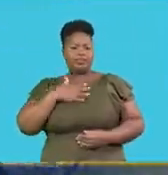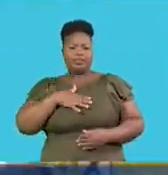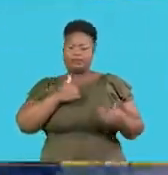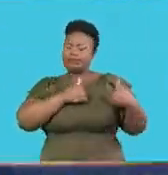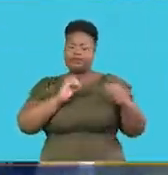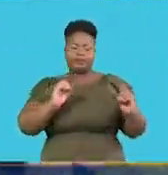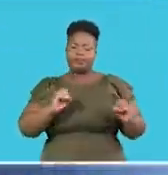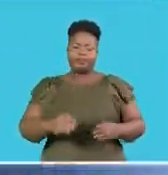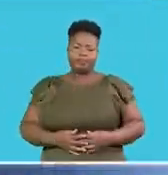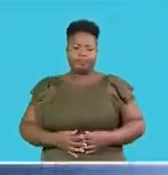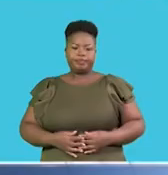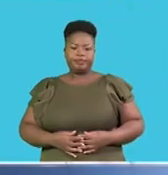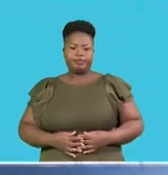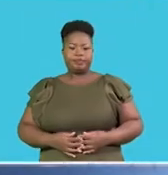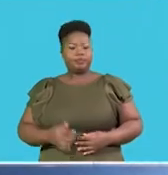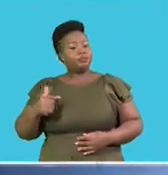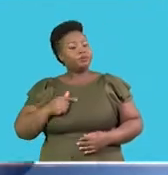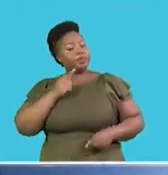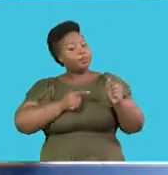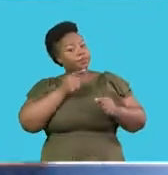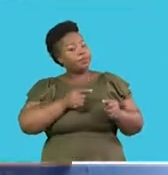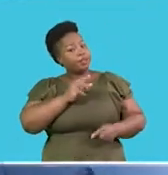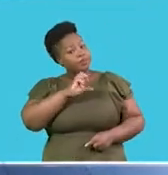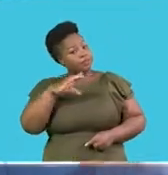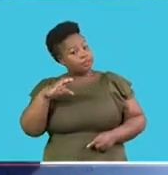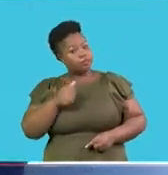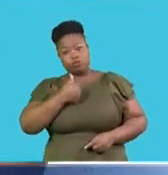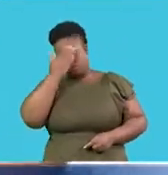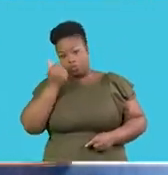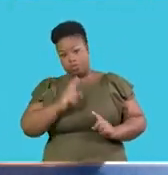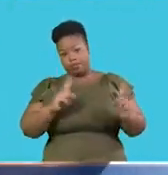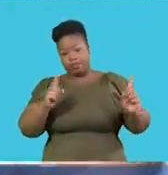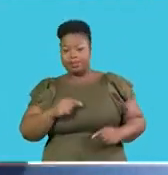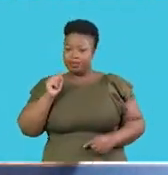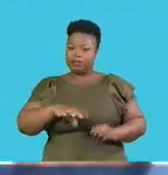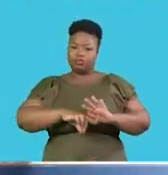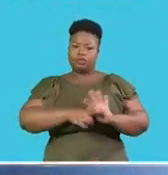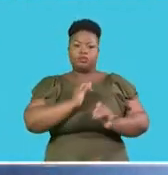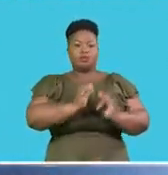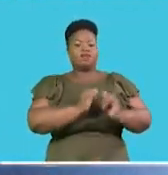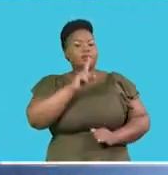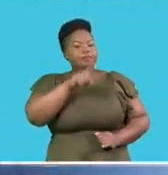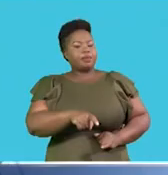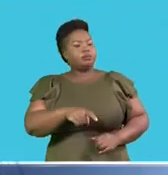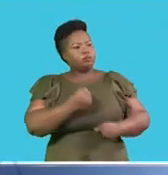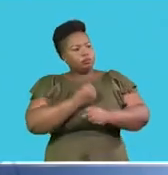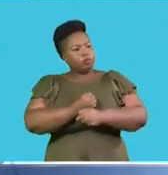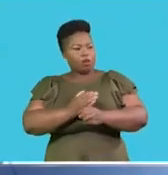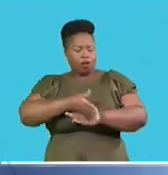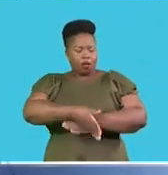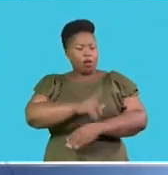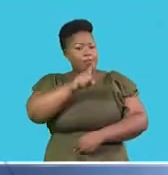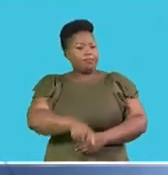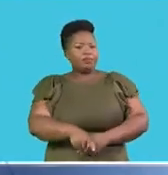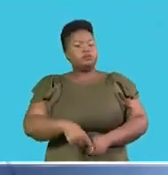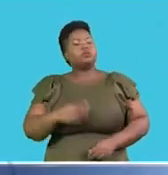kubafundi. I'm not blaming you as the MEC, you don't know what's going, but District 11 have to pull up their socks. They